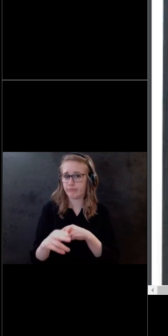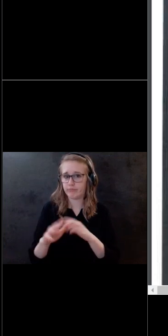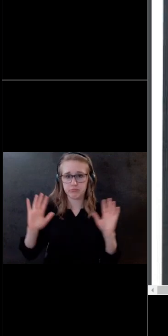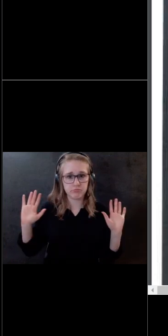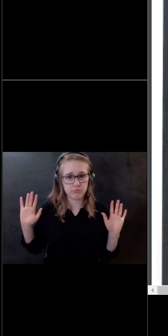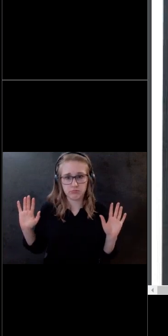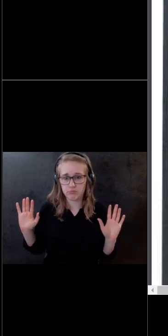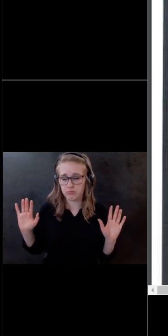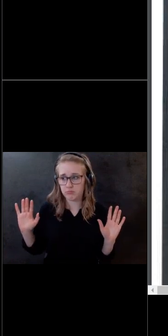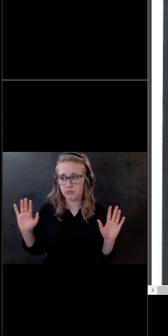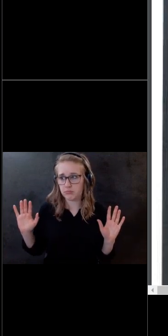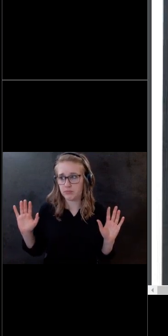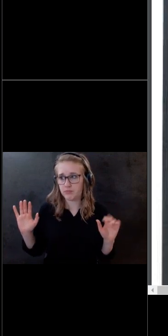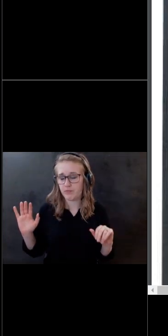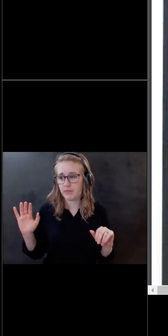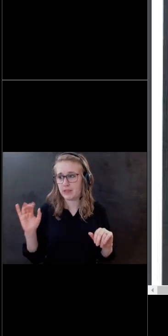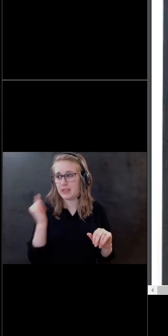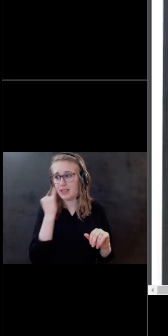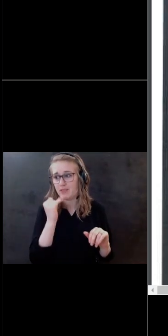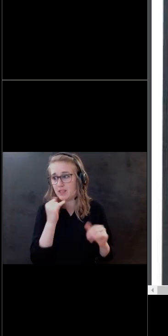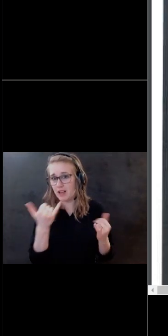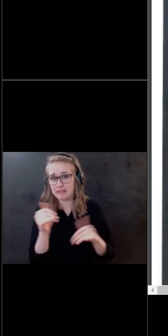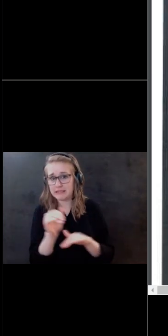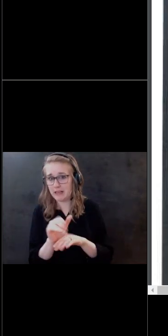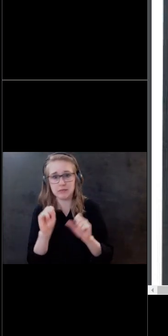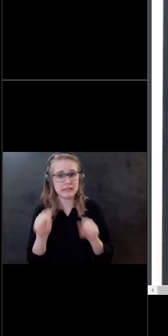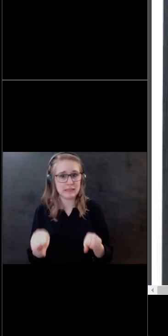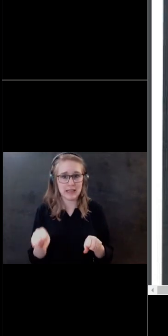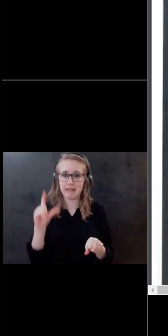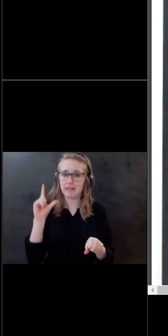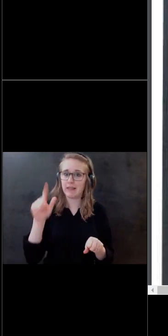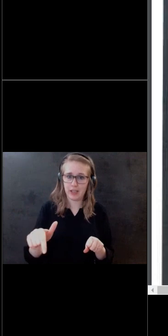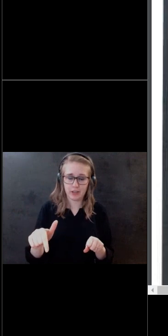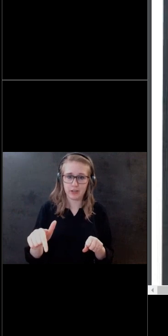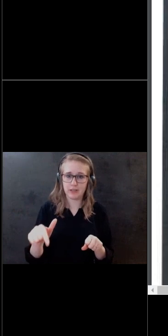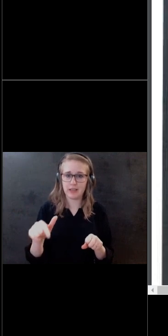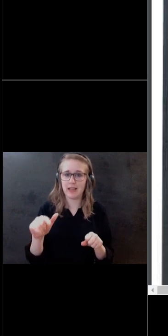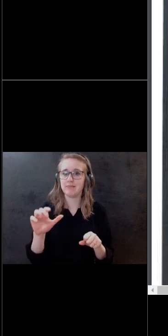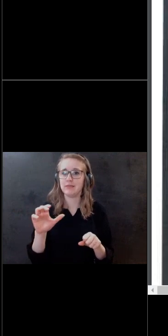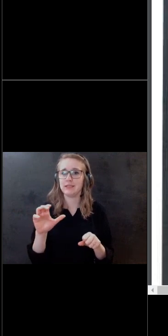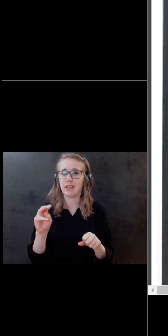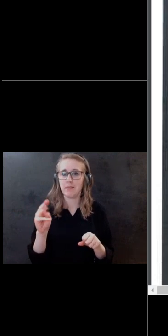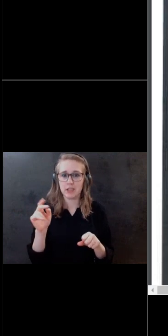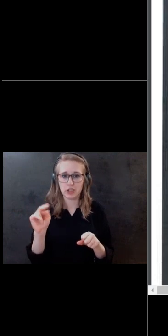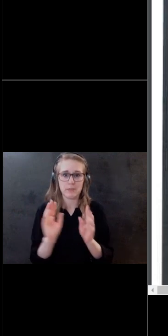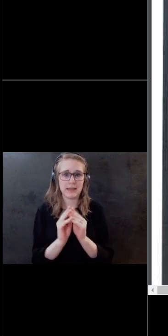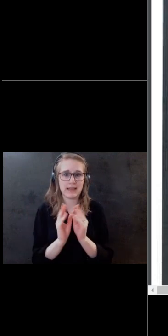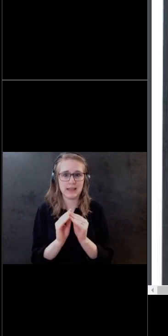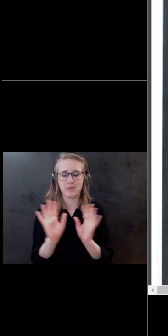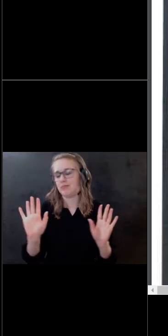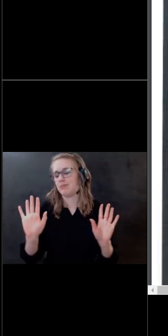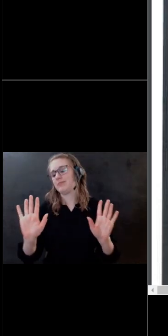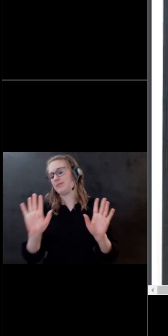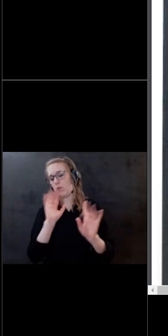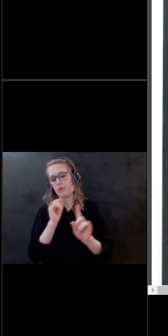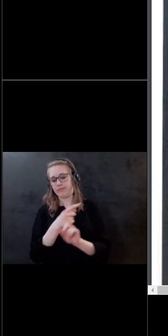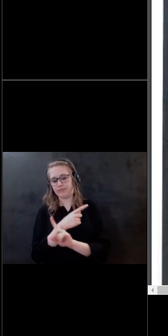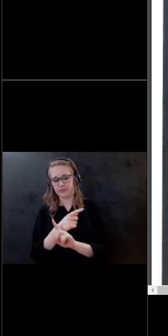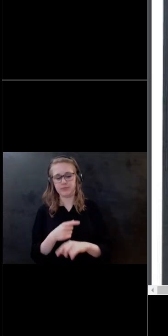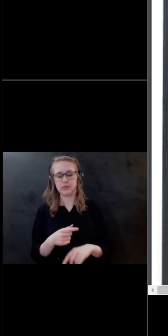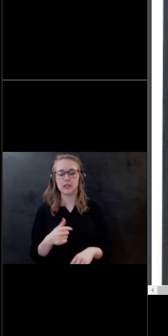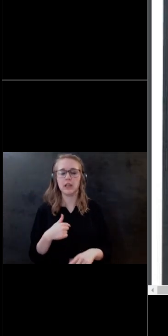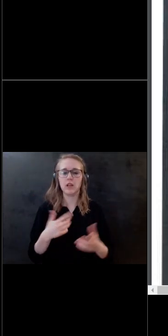Just if we don't do it tonight, we can certainly do it at the commission meeting, but that's another story. I do want to say